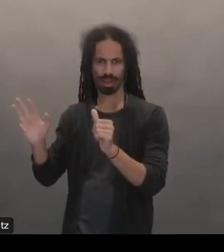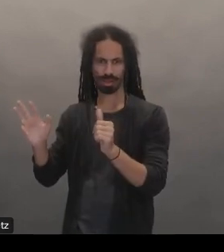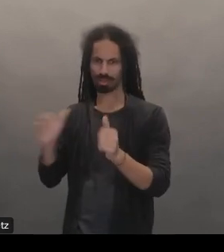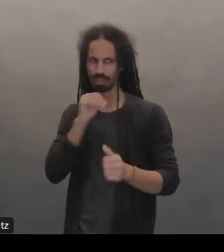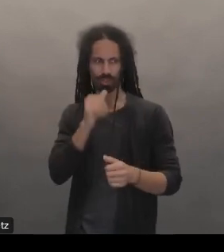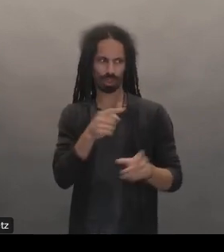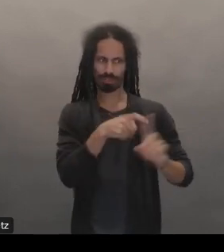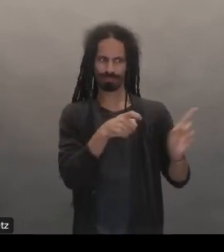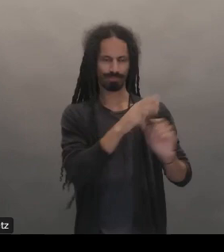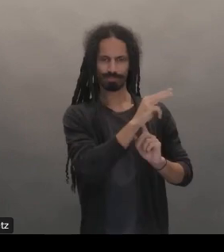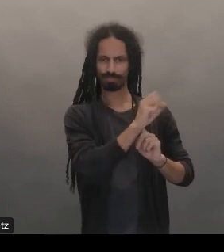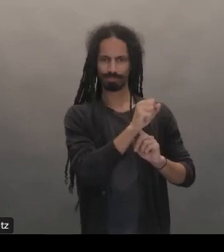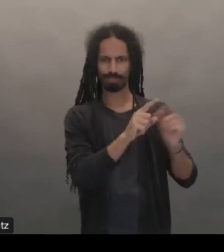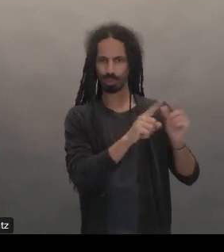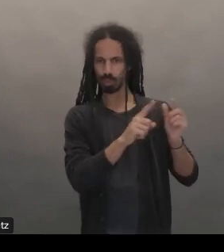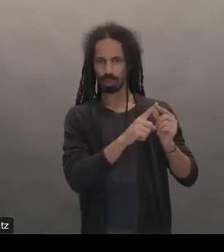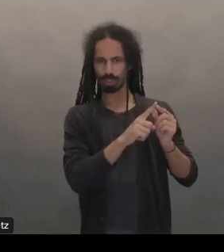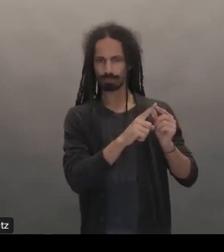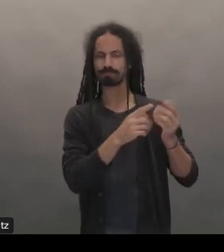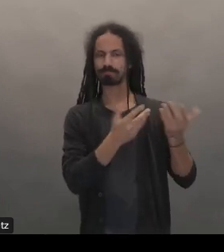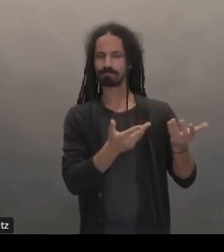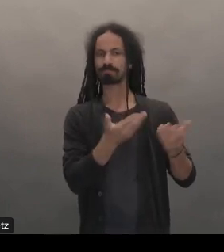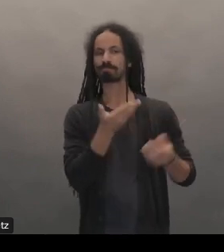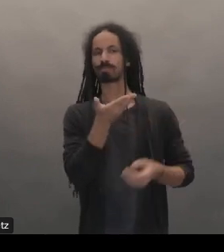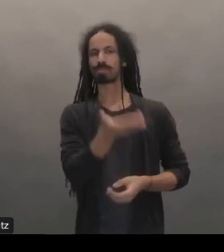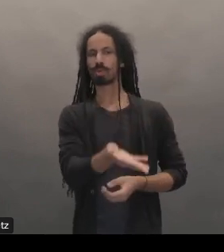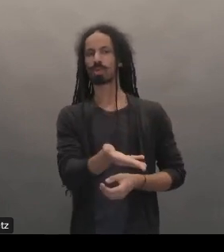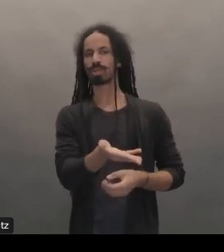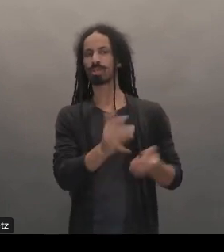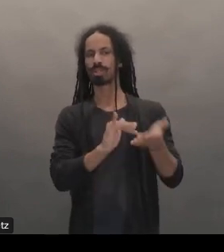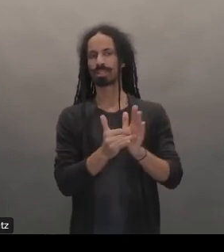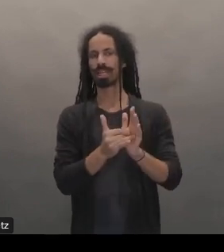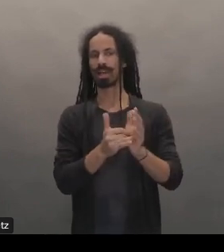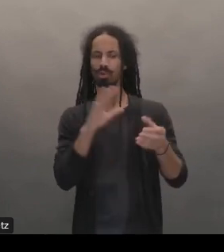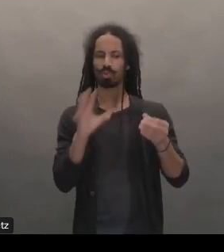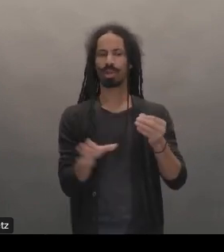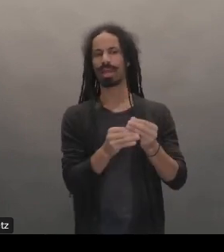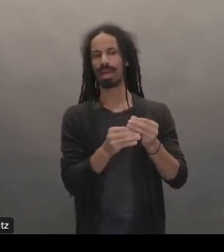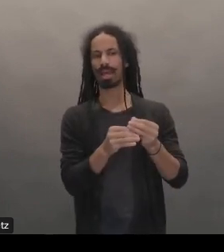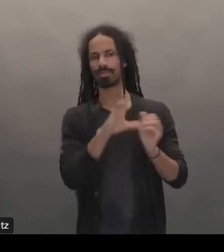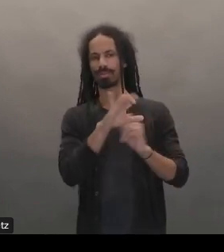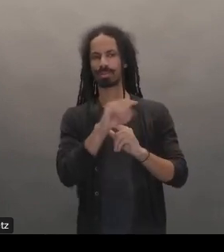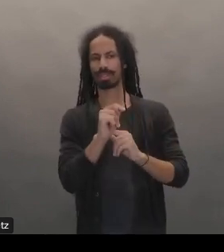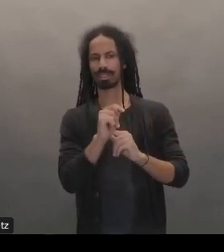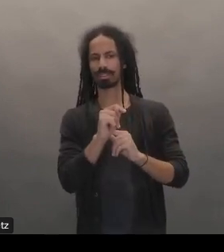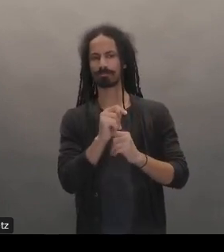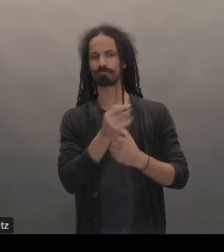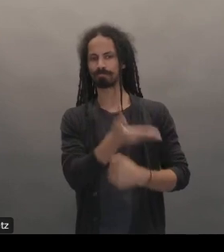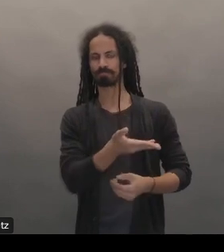Word. So this is how you would provide an attribution statement, and then I'll show you the reference right after.